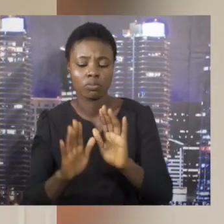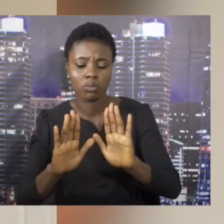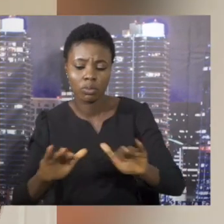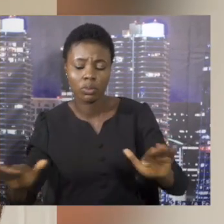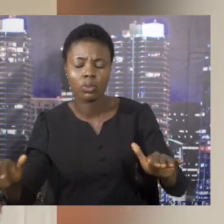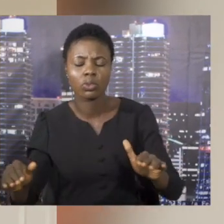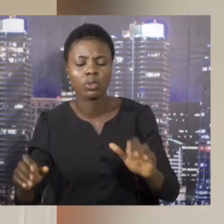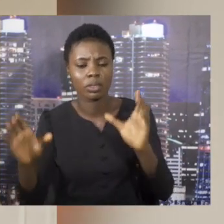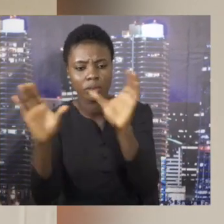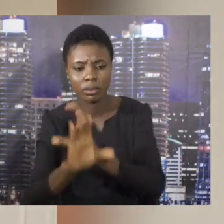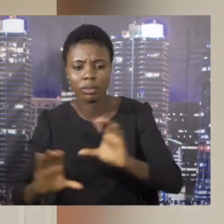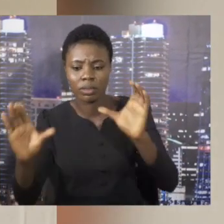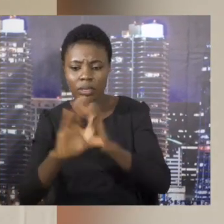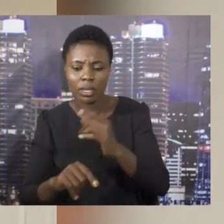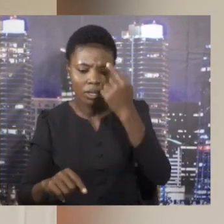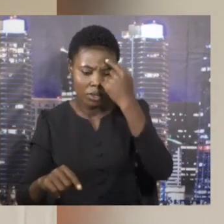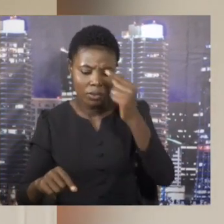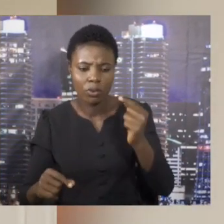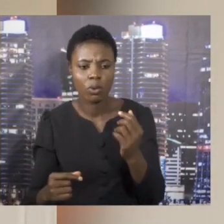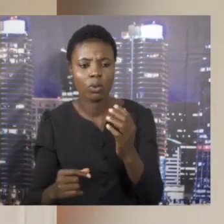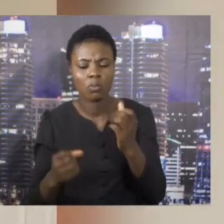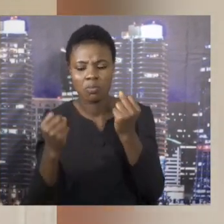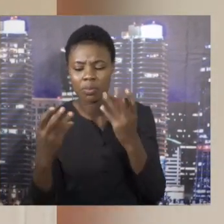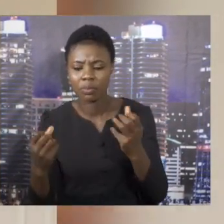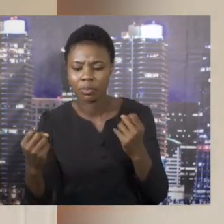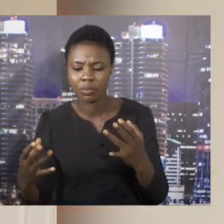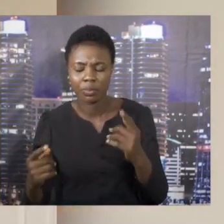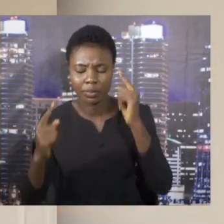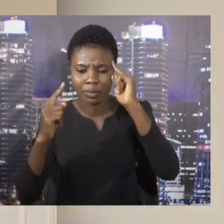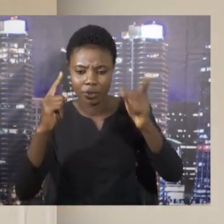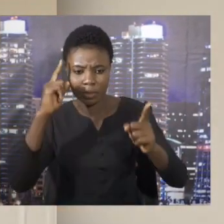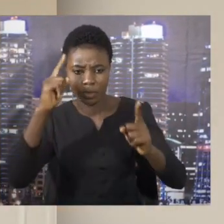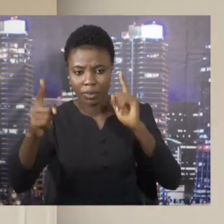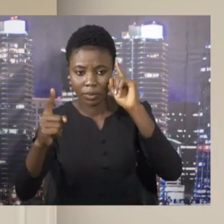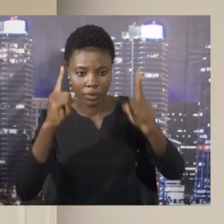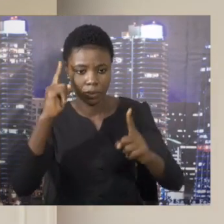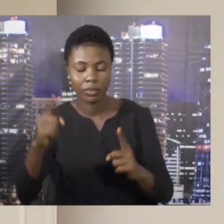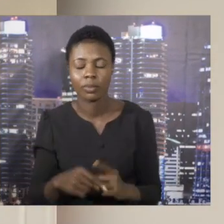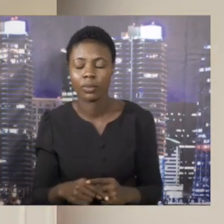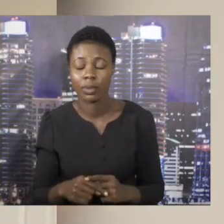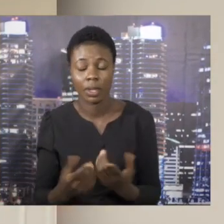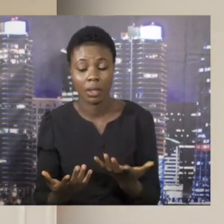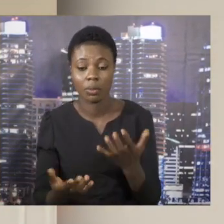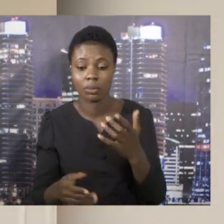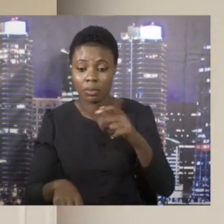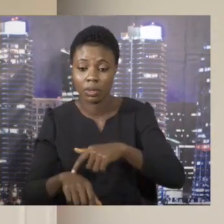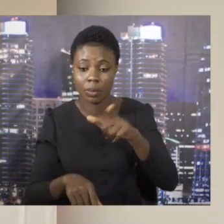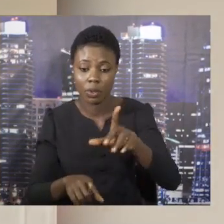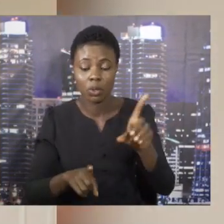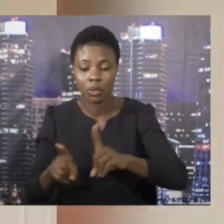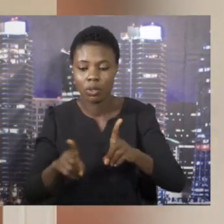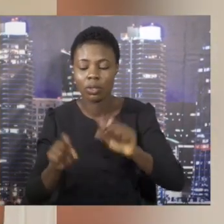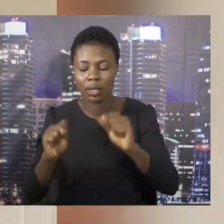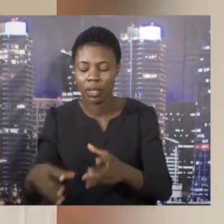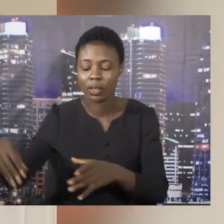children to explore the concept of mindfulness. And also in doing this, you can play some very cool and calming music that